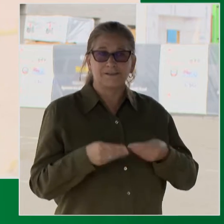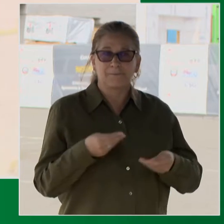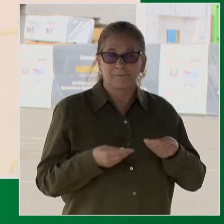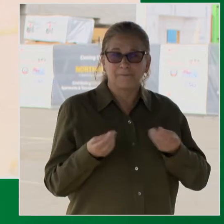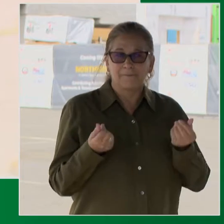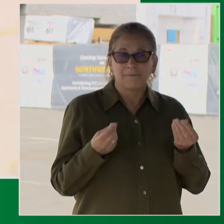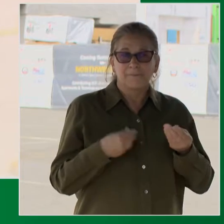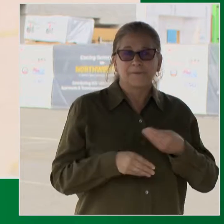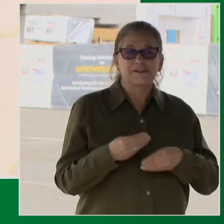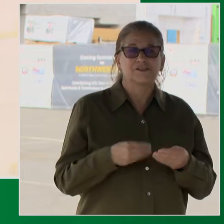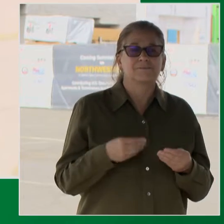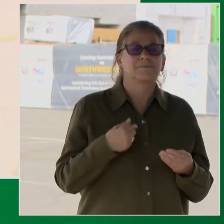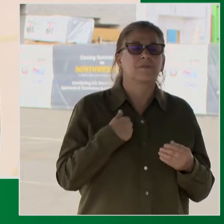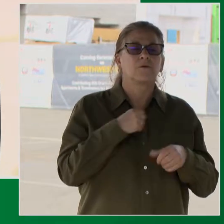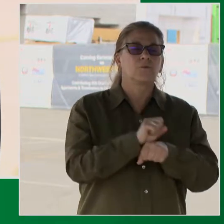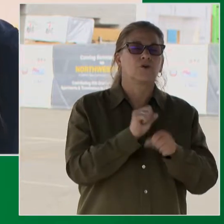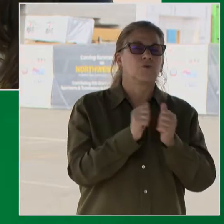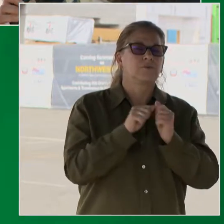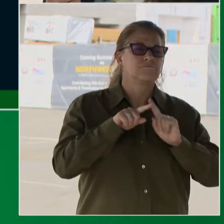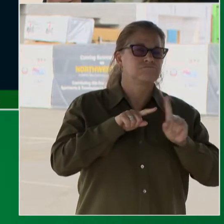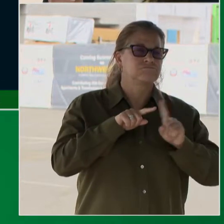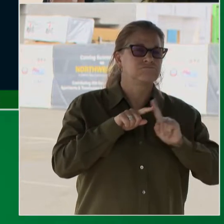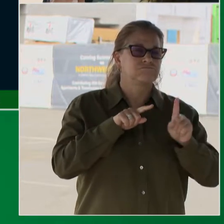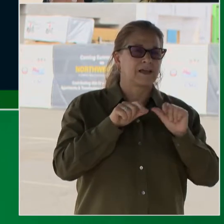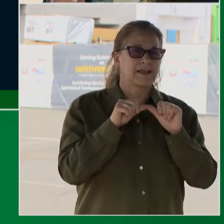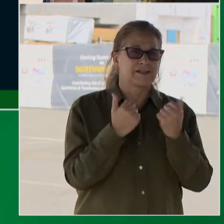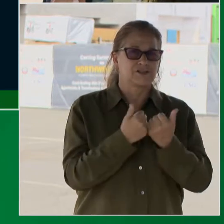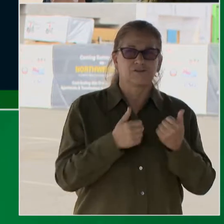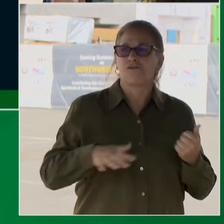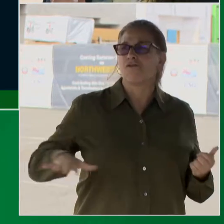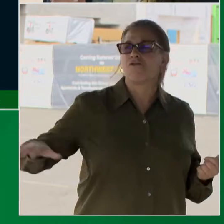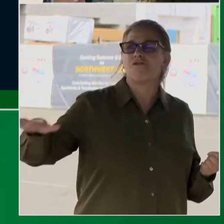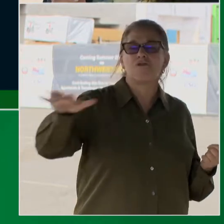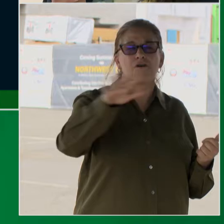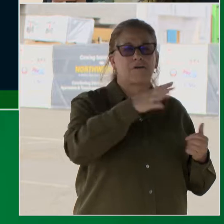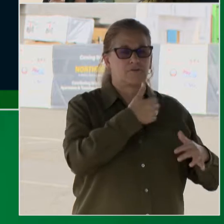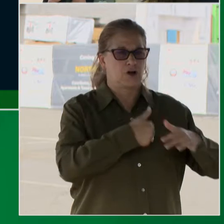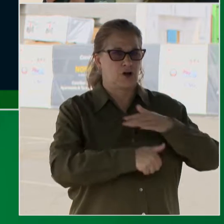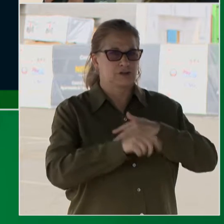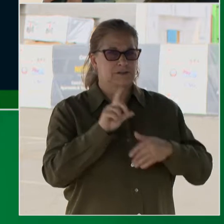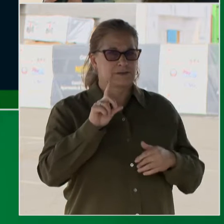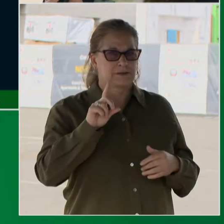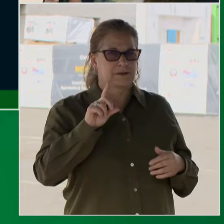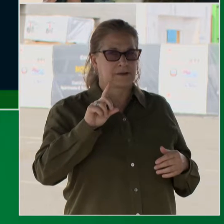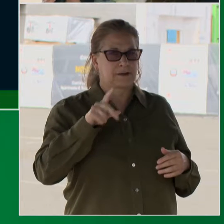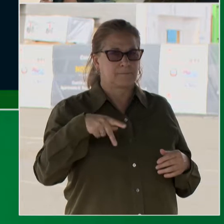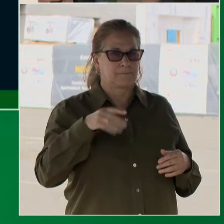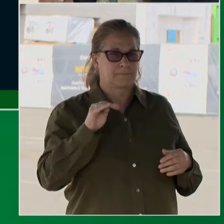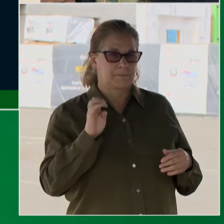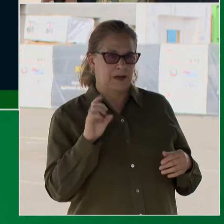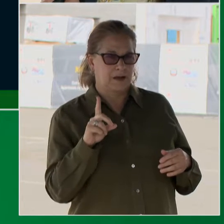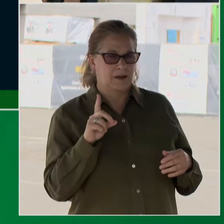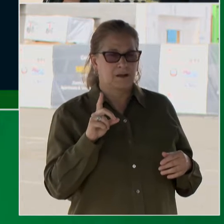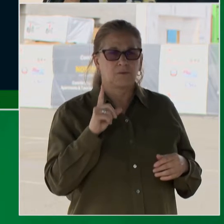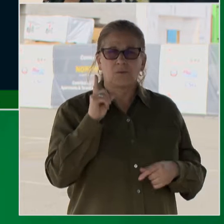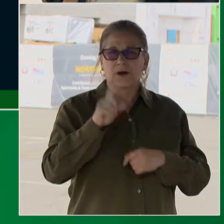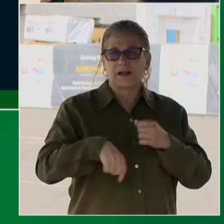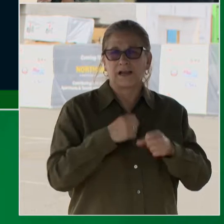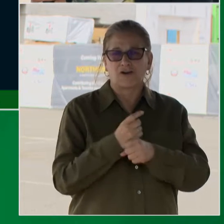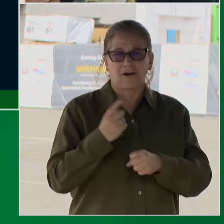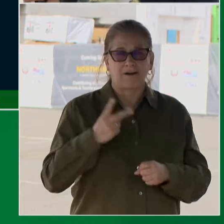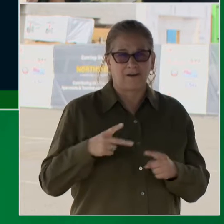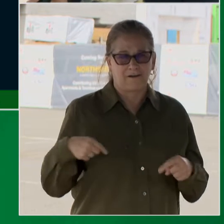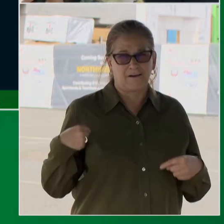with agencies all across the DMPED cluster and well beyond for the past year and a half as we've